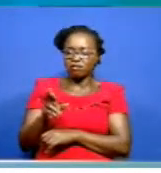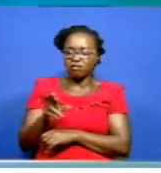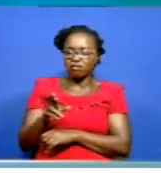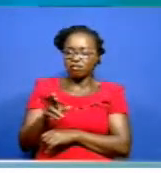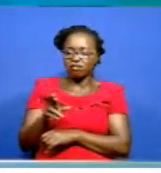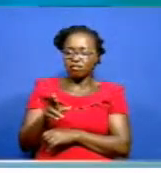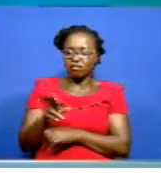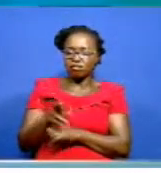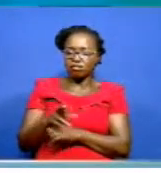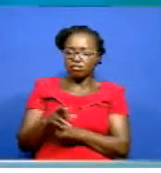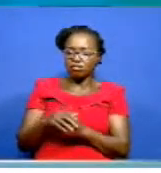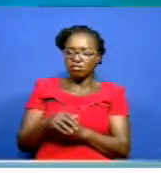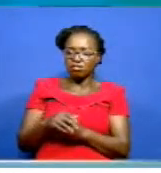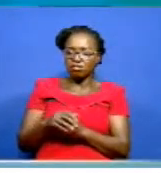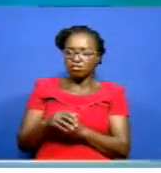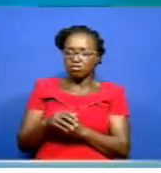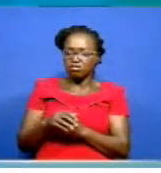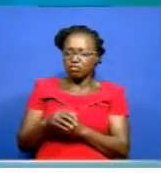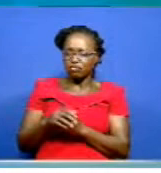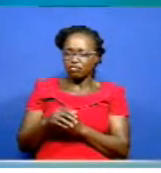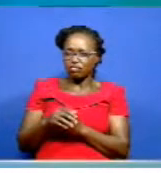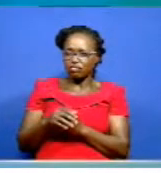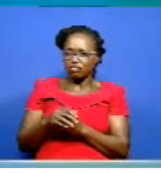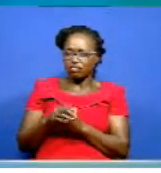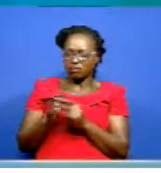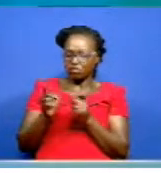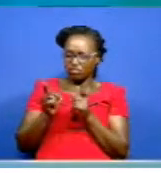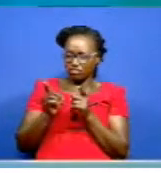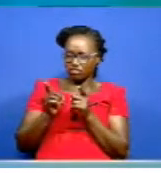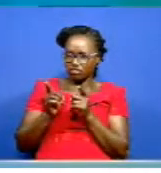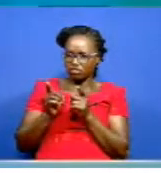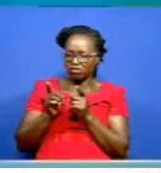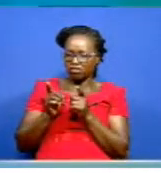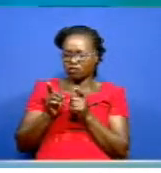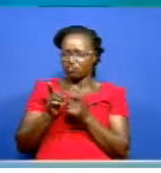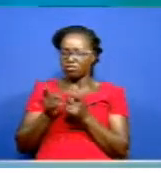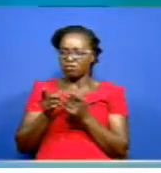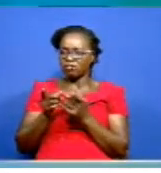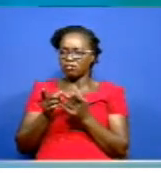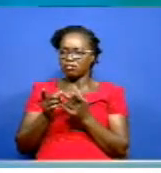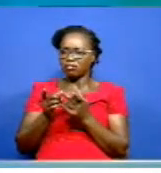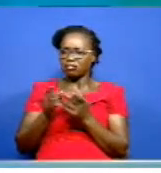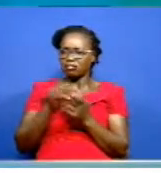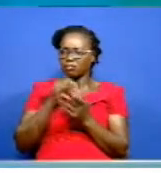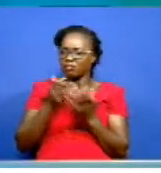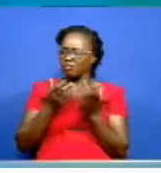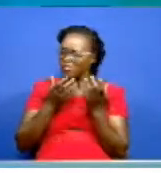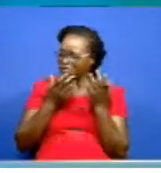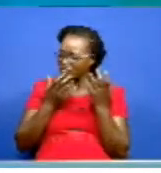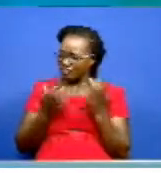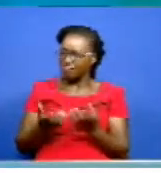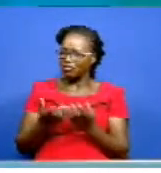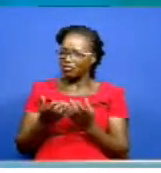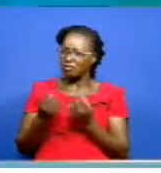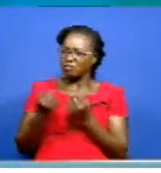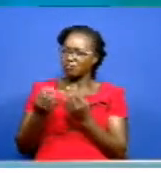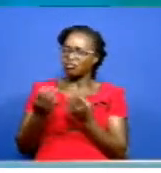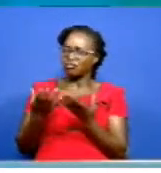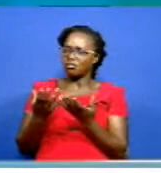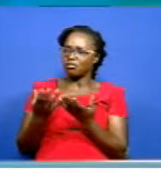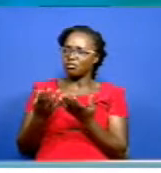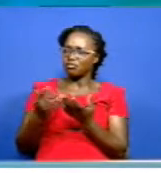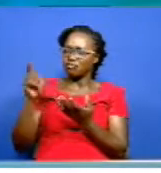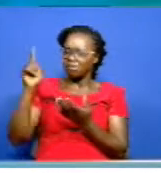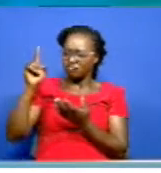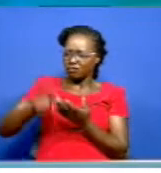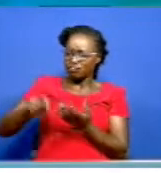for lack of a better word, they're not in abundant supply. Yes. So we have to